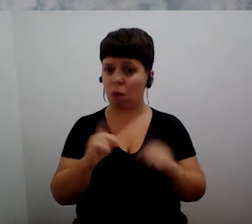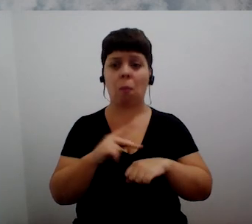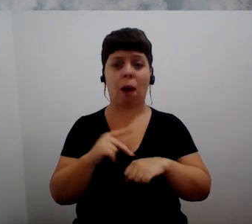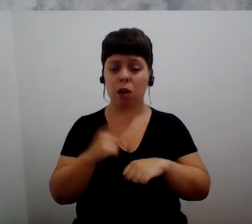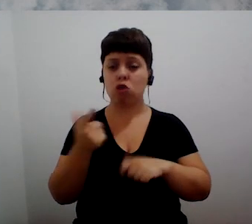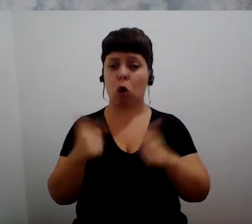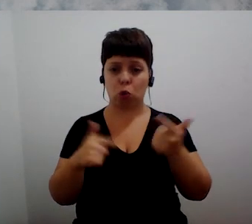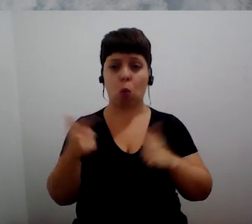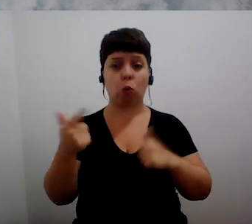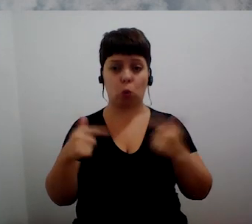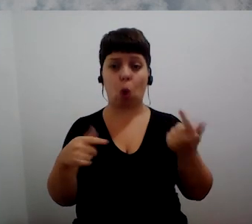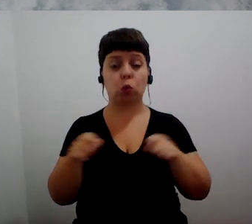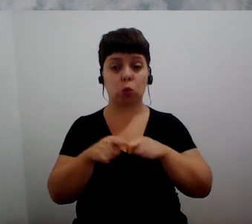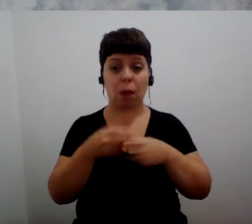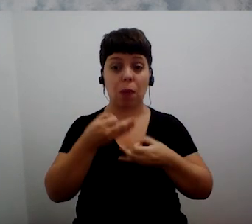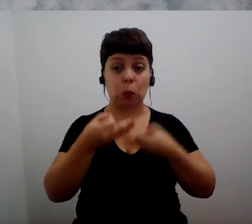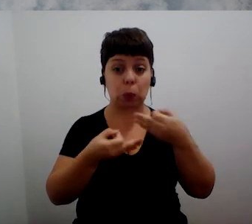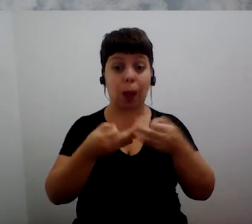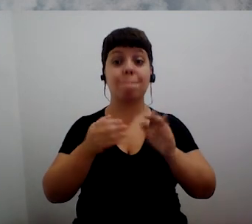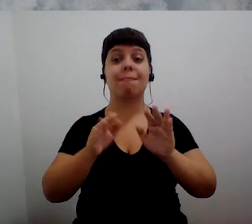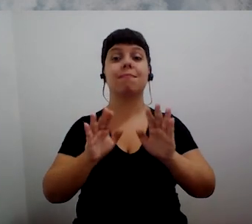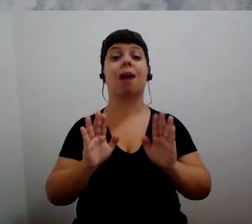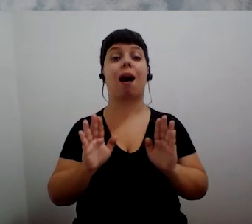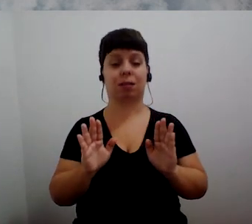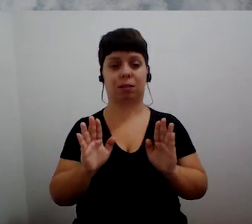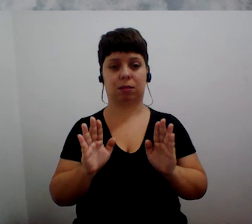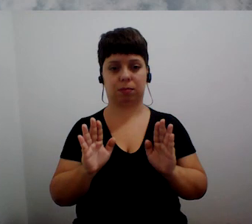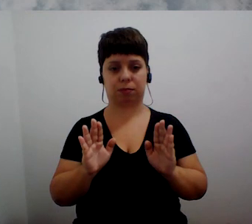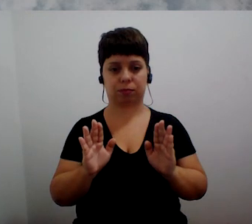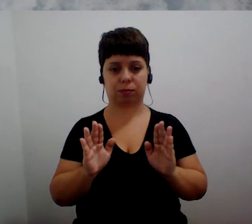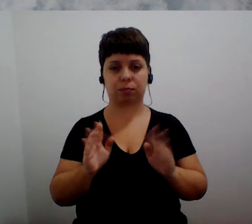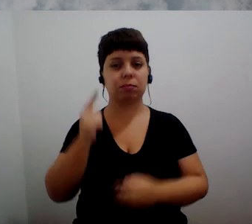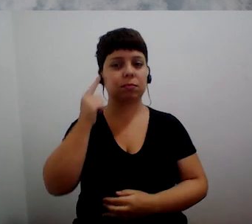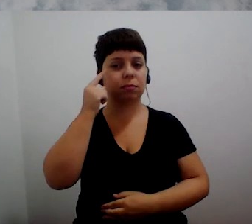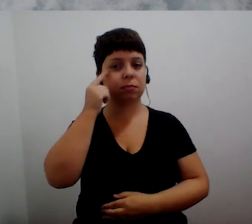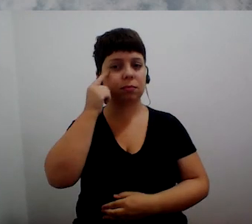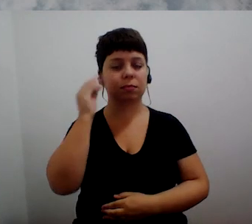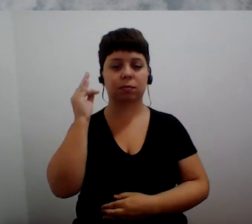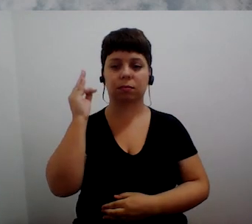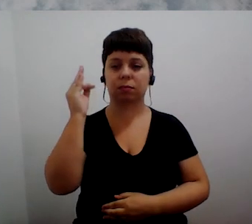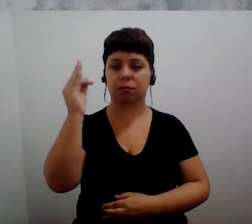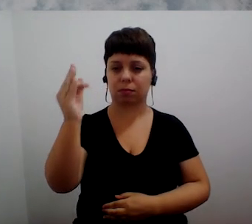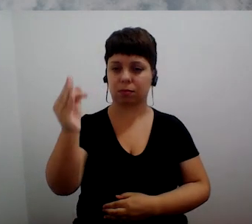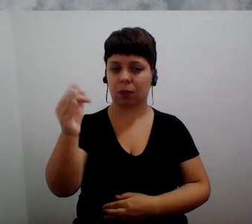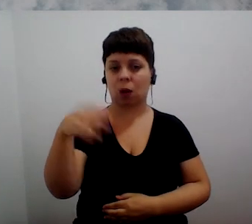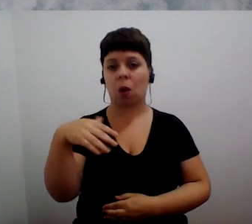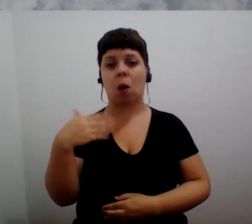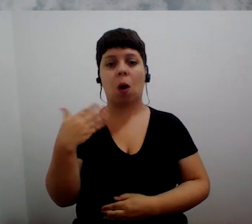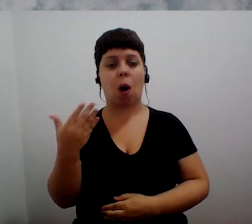But thinking on the future, or thinking at the threats that face marine